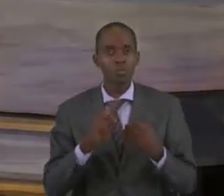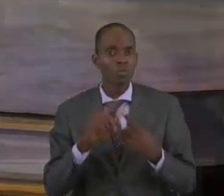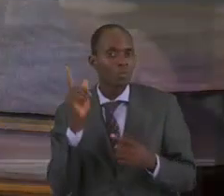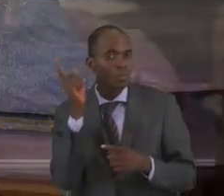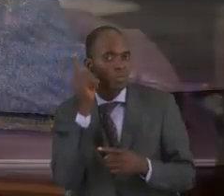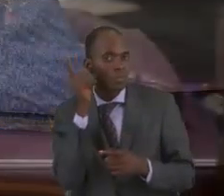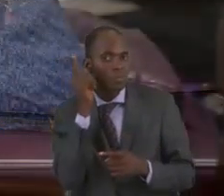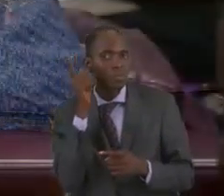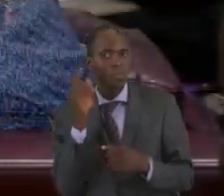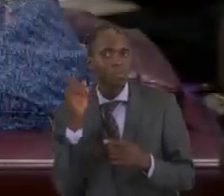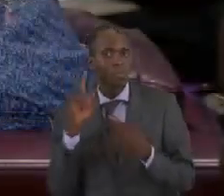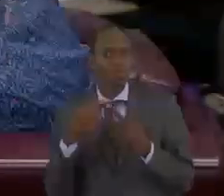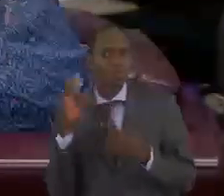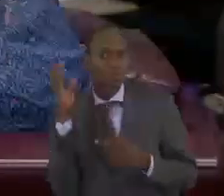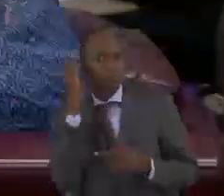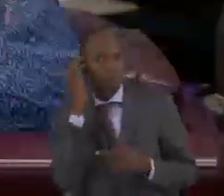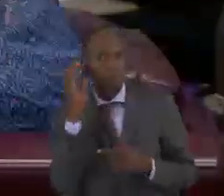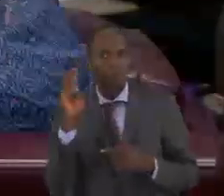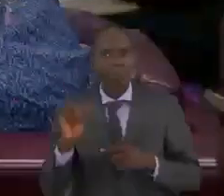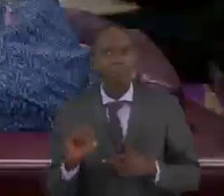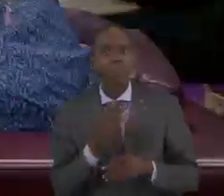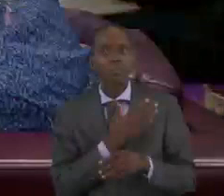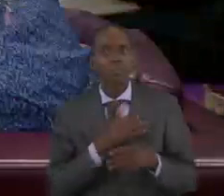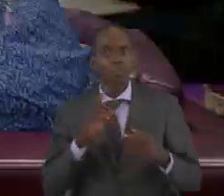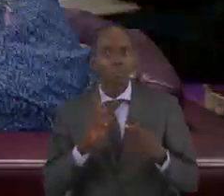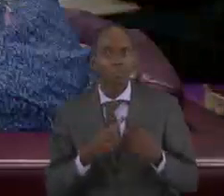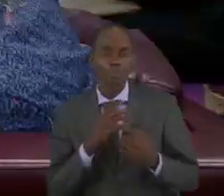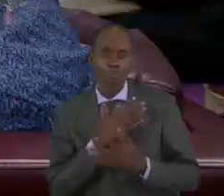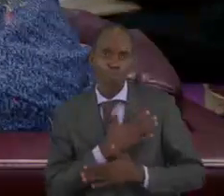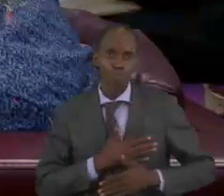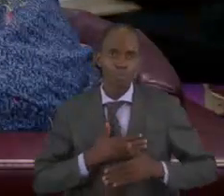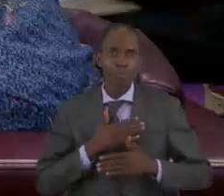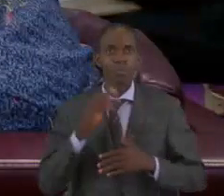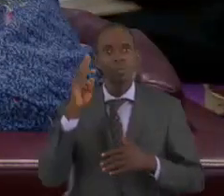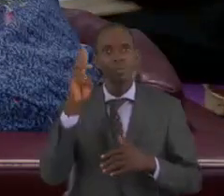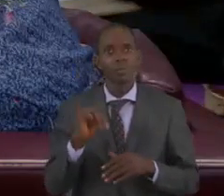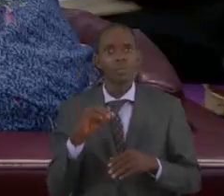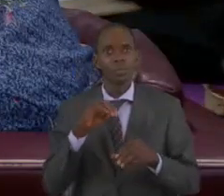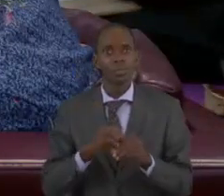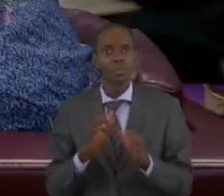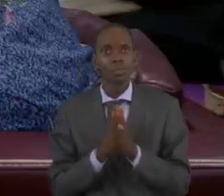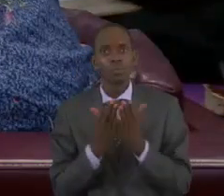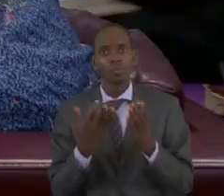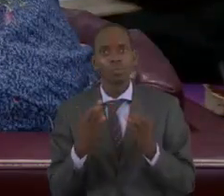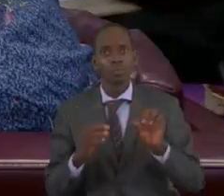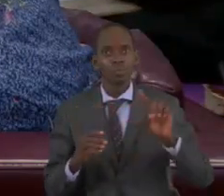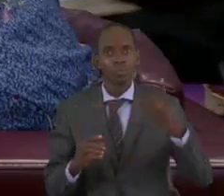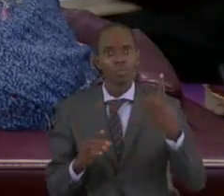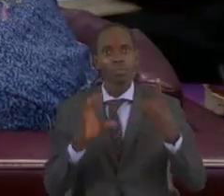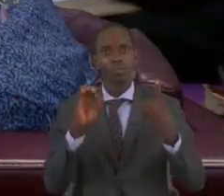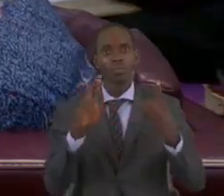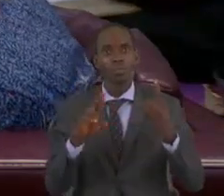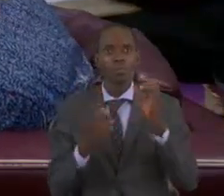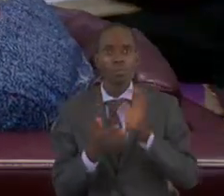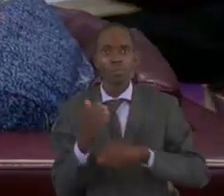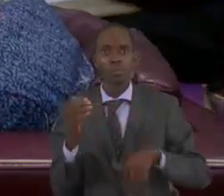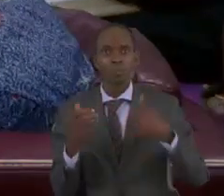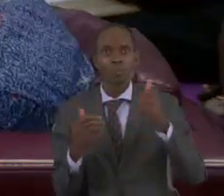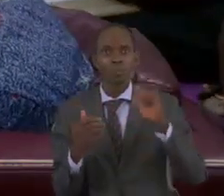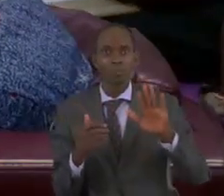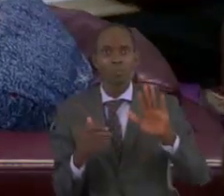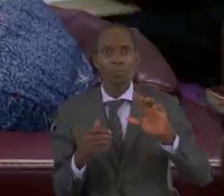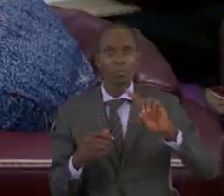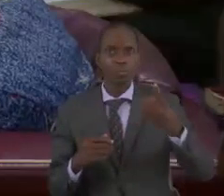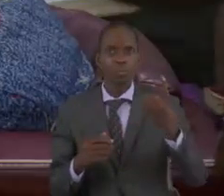to him and to please him. In 1 Corinthians chapter 15, reading